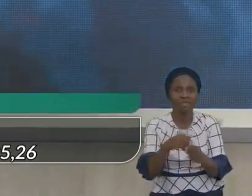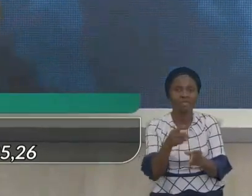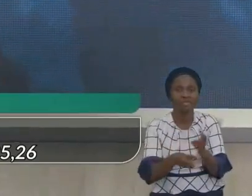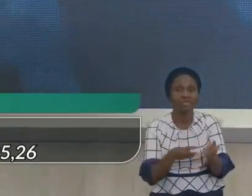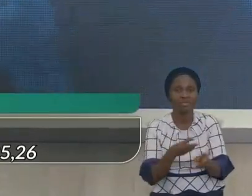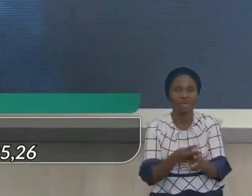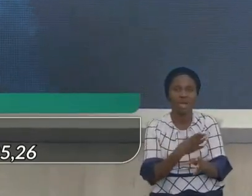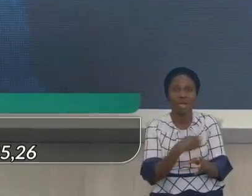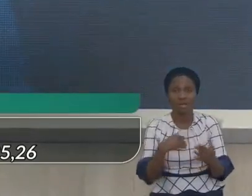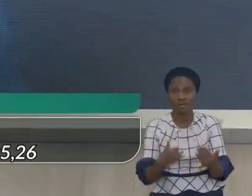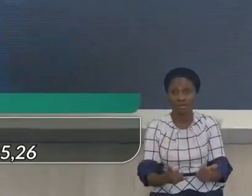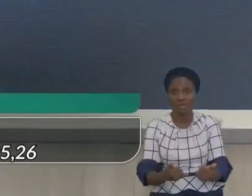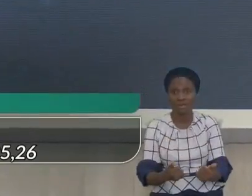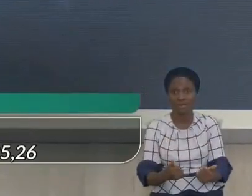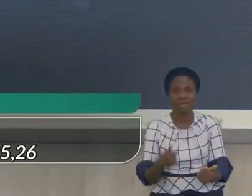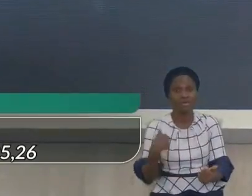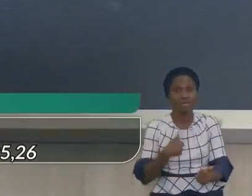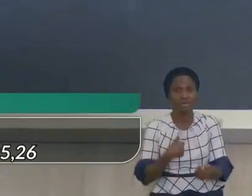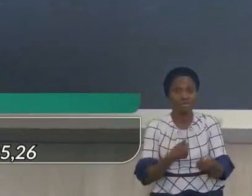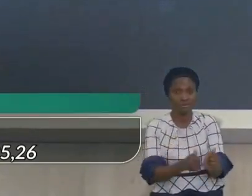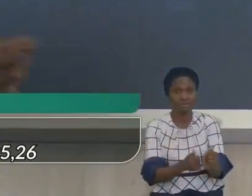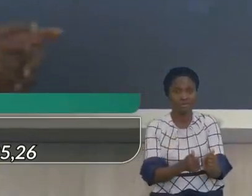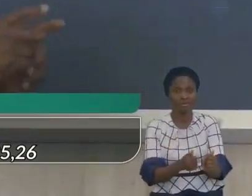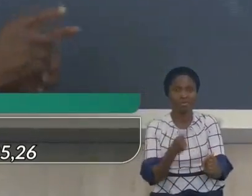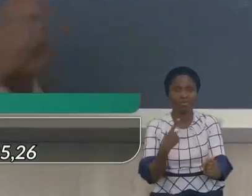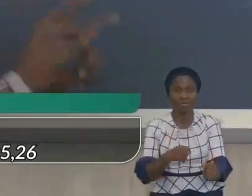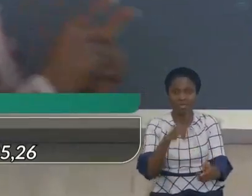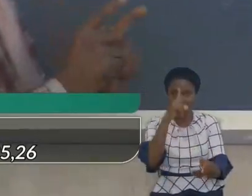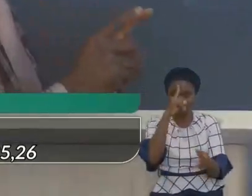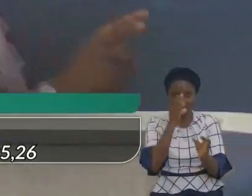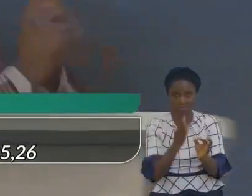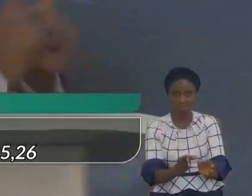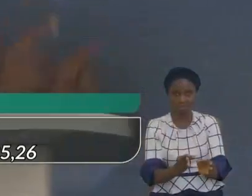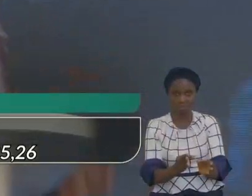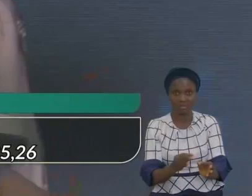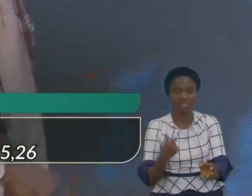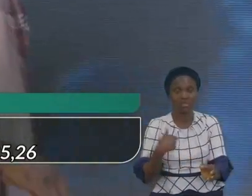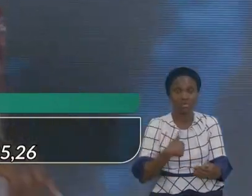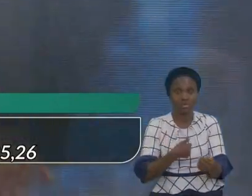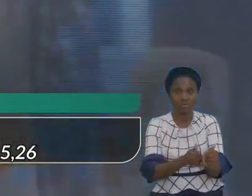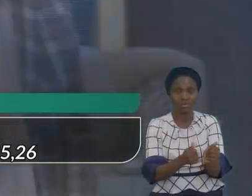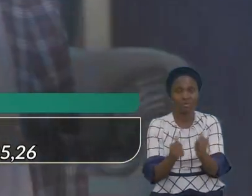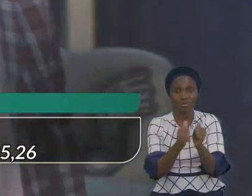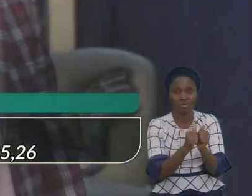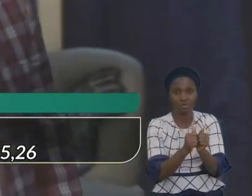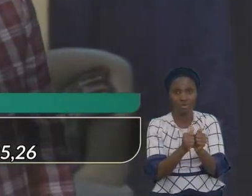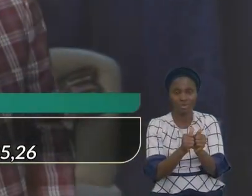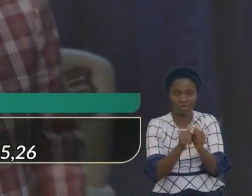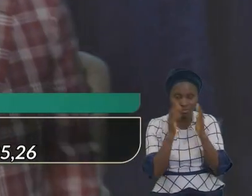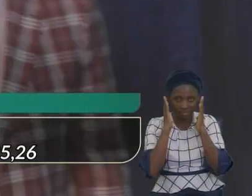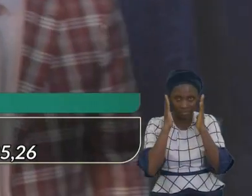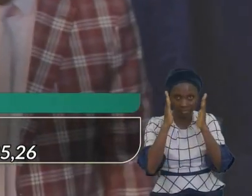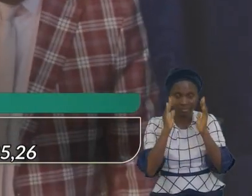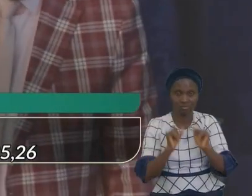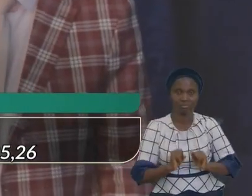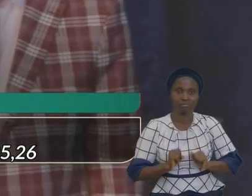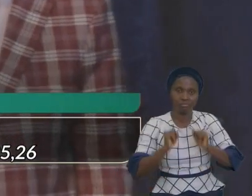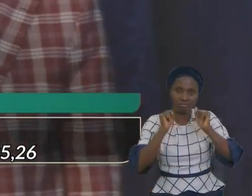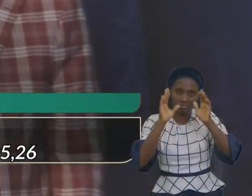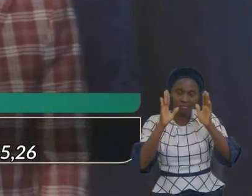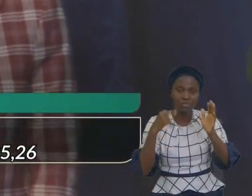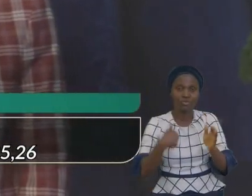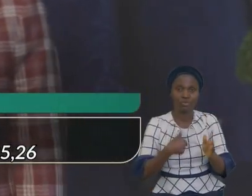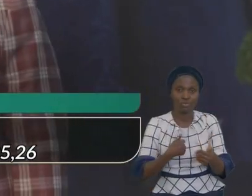We follow with dedication. We follow with diligence. The way of